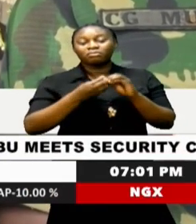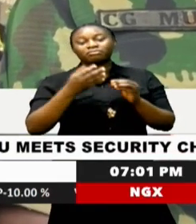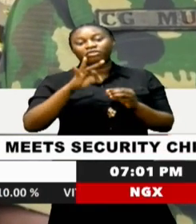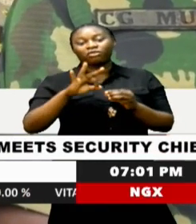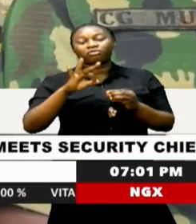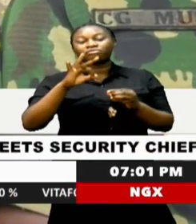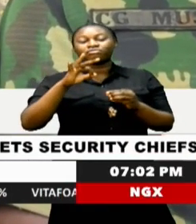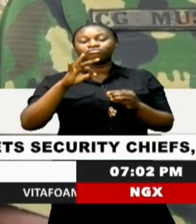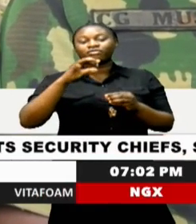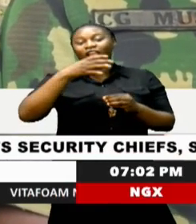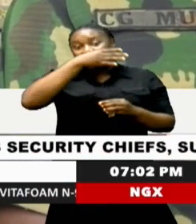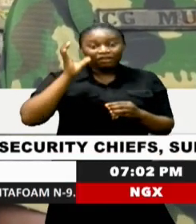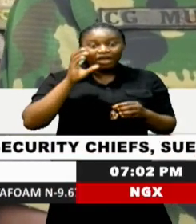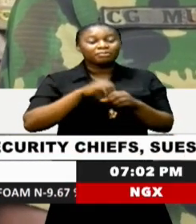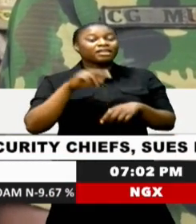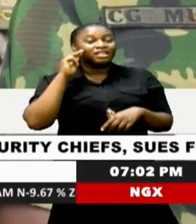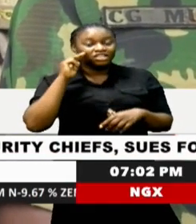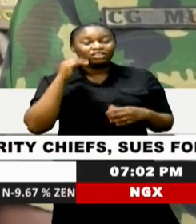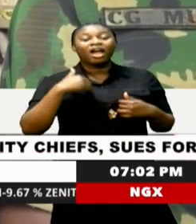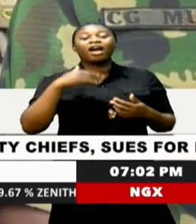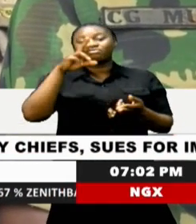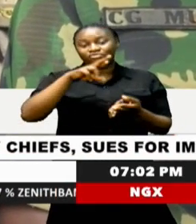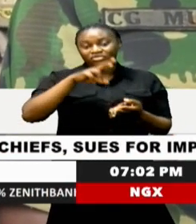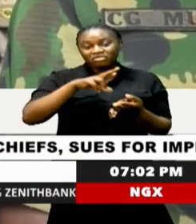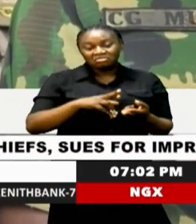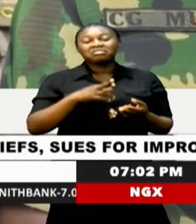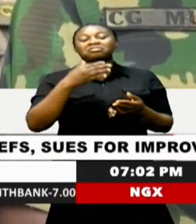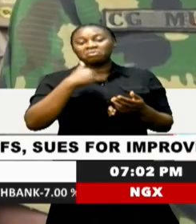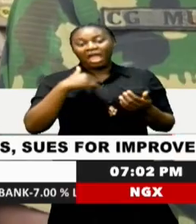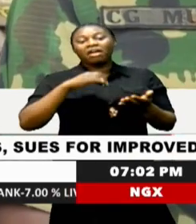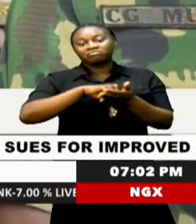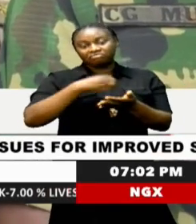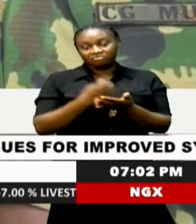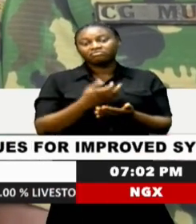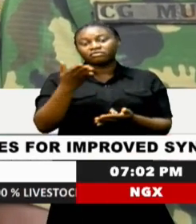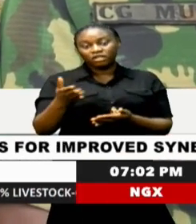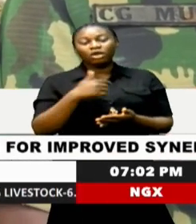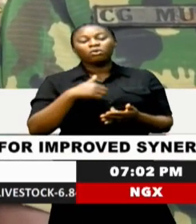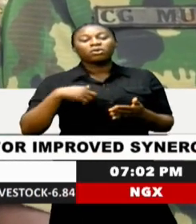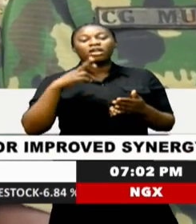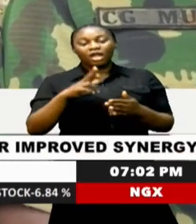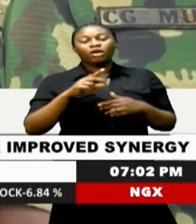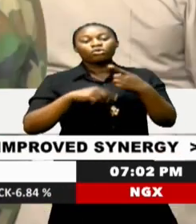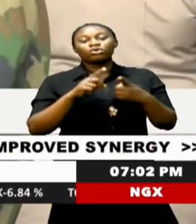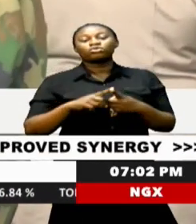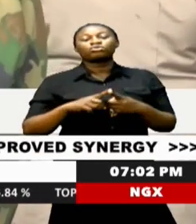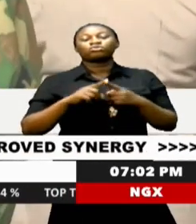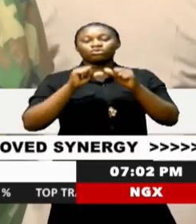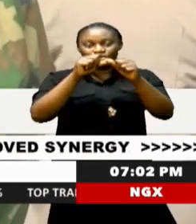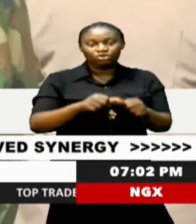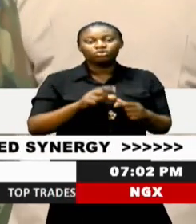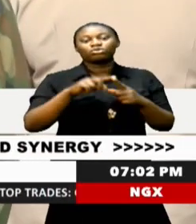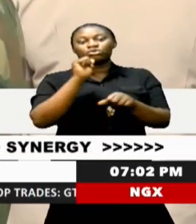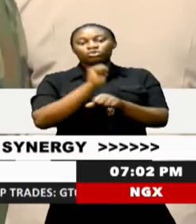So I can assure you that we continue to do whatever we are doing to maintain the decline in the crime rate.